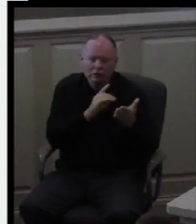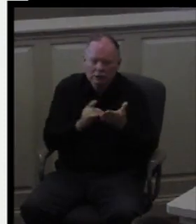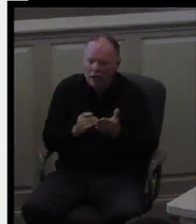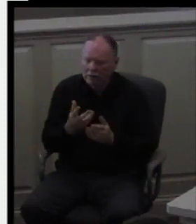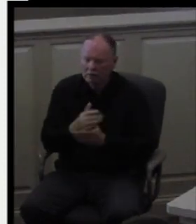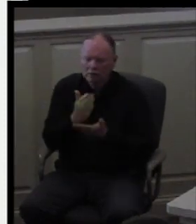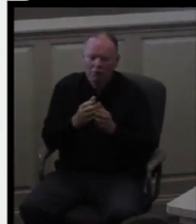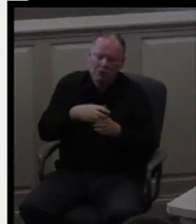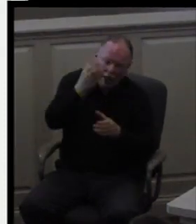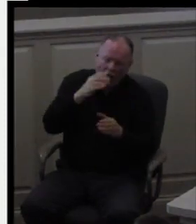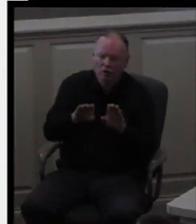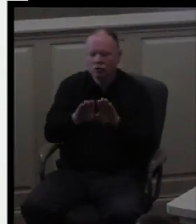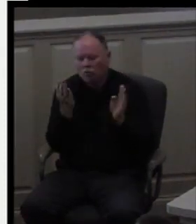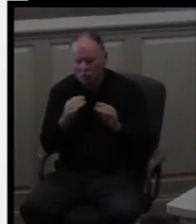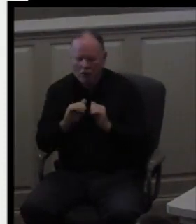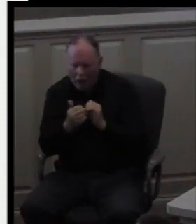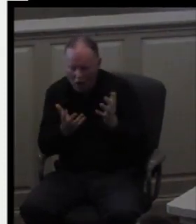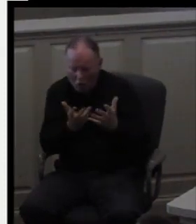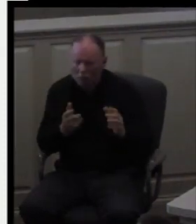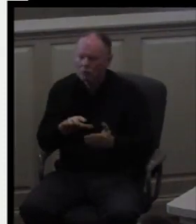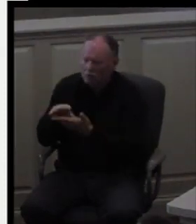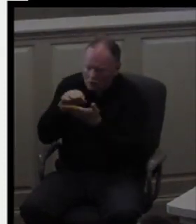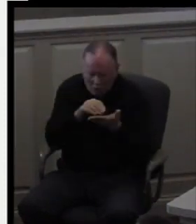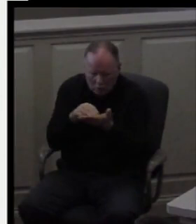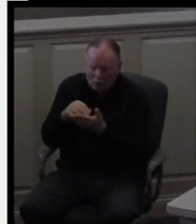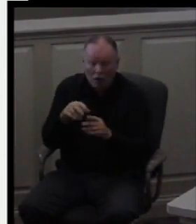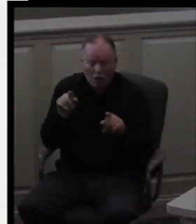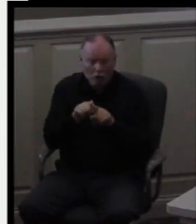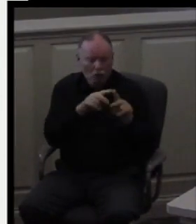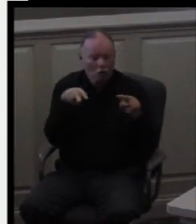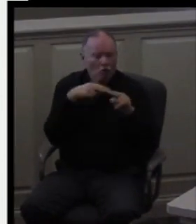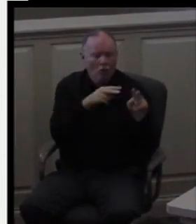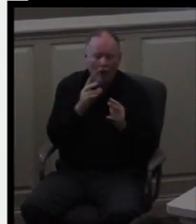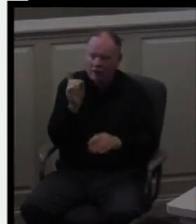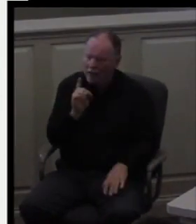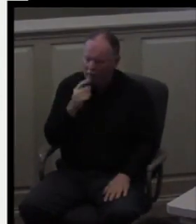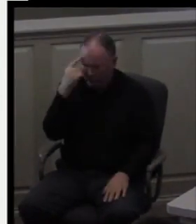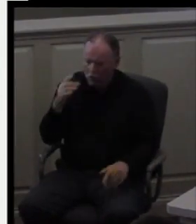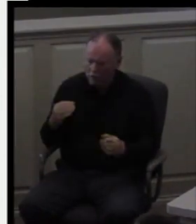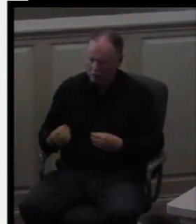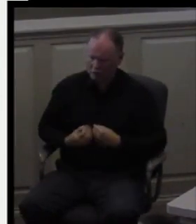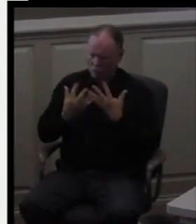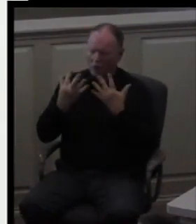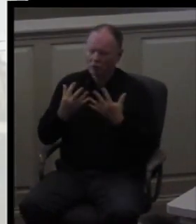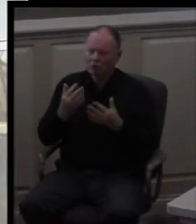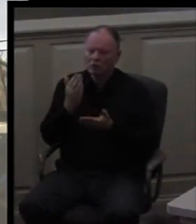the towers, the doors. Then we also looked around downtown Danville for inspiration, some of the landmarks